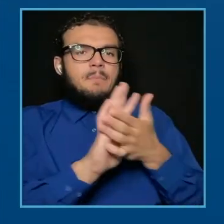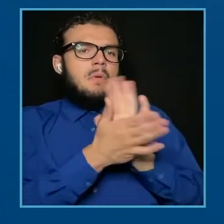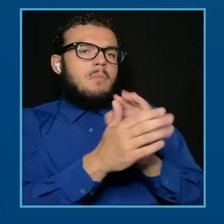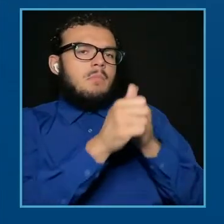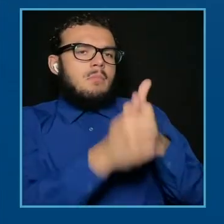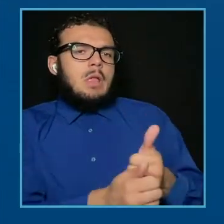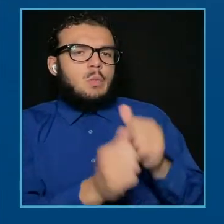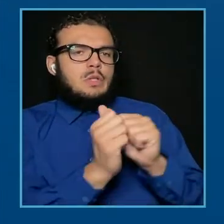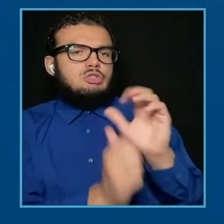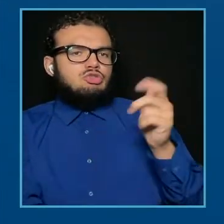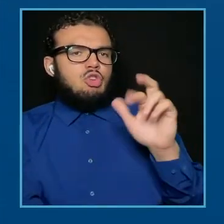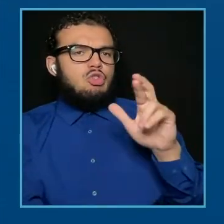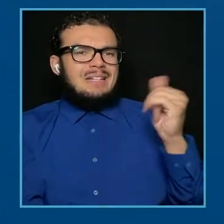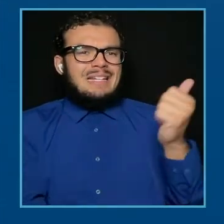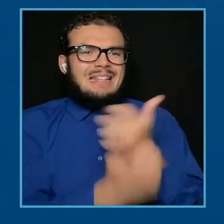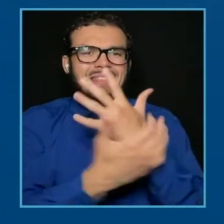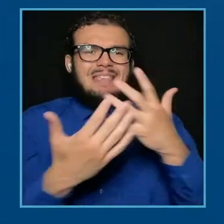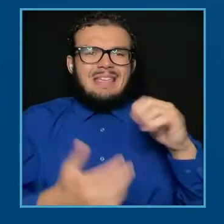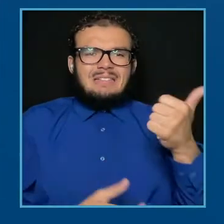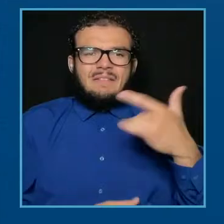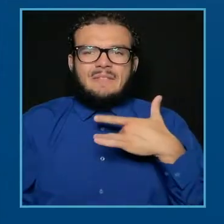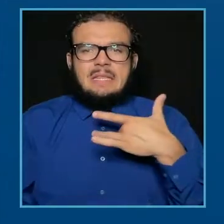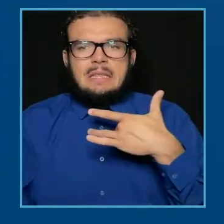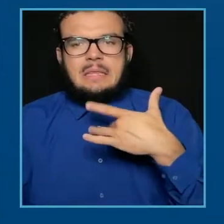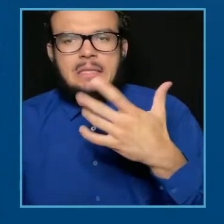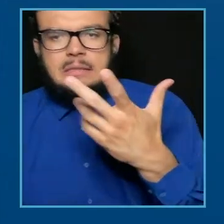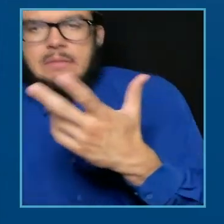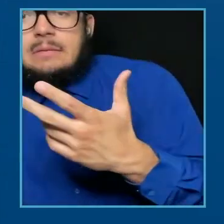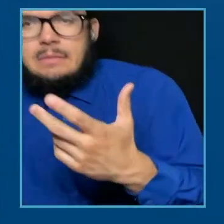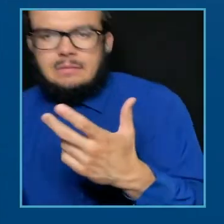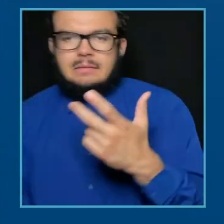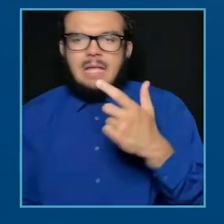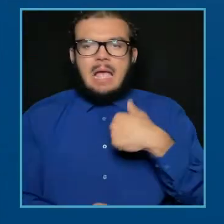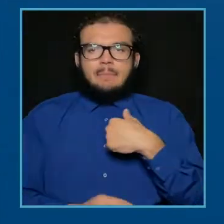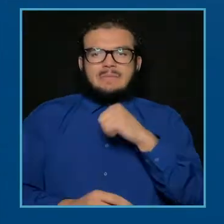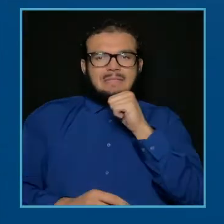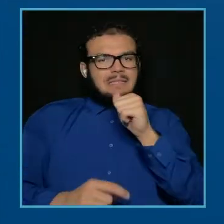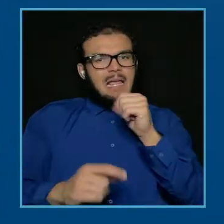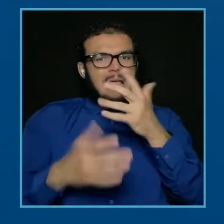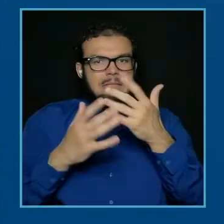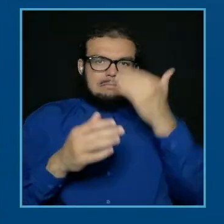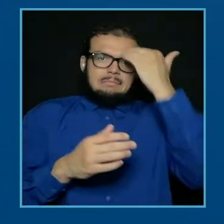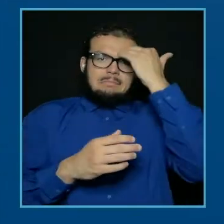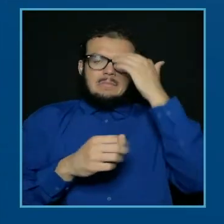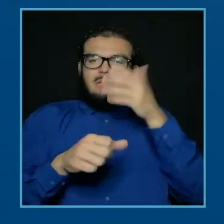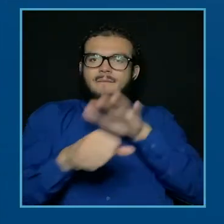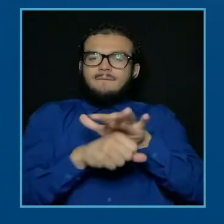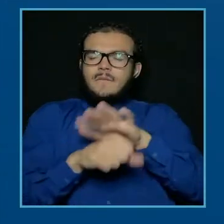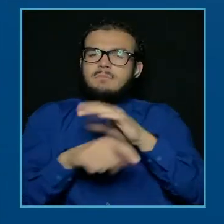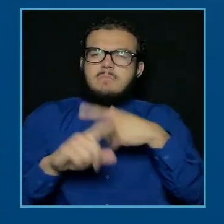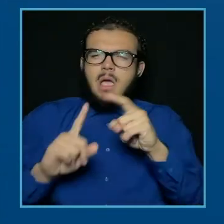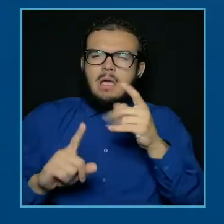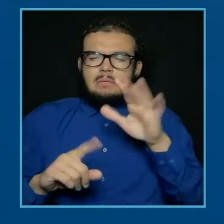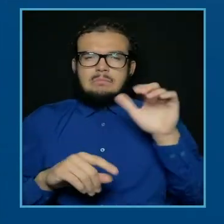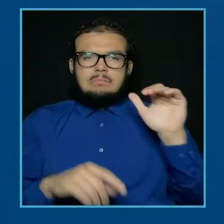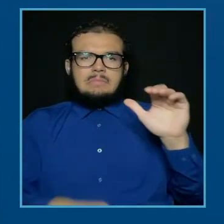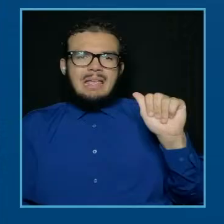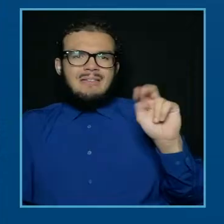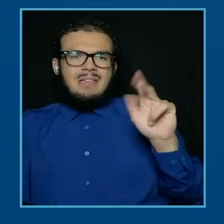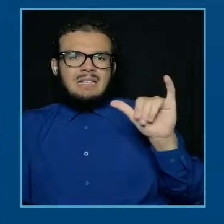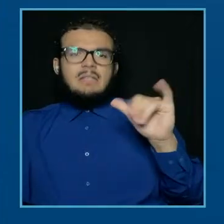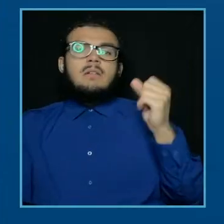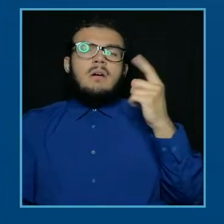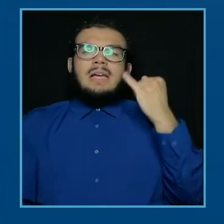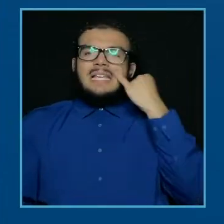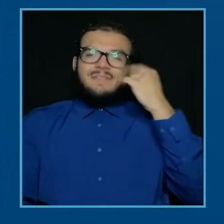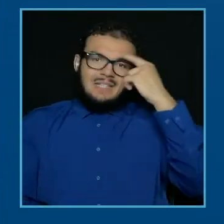is there anything else? I mean, maybe I'm out of school, but to ask Andy if there's anything else that if your